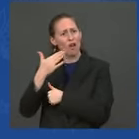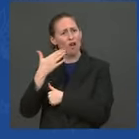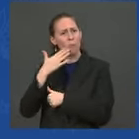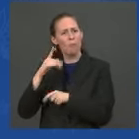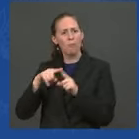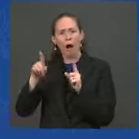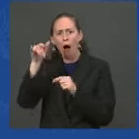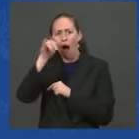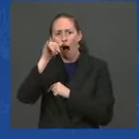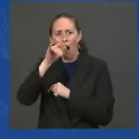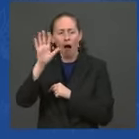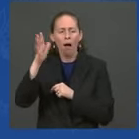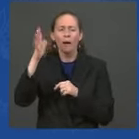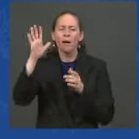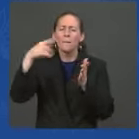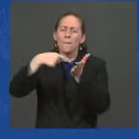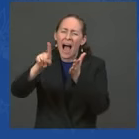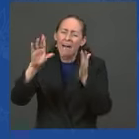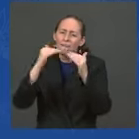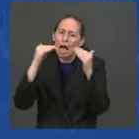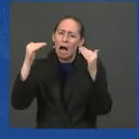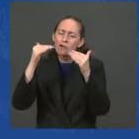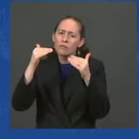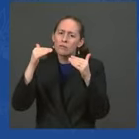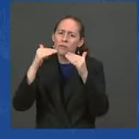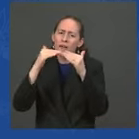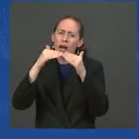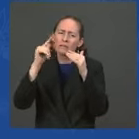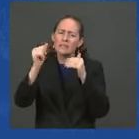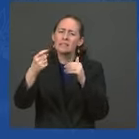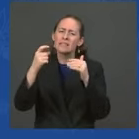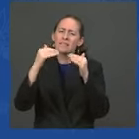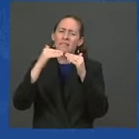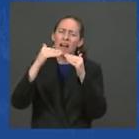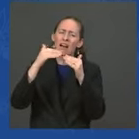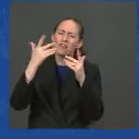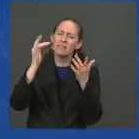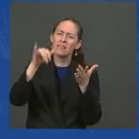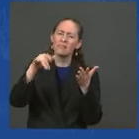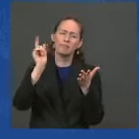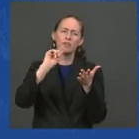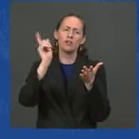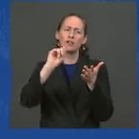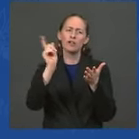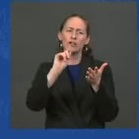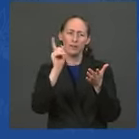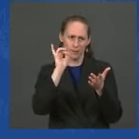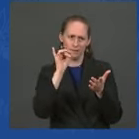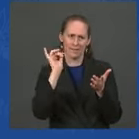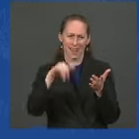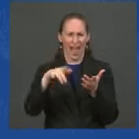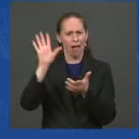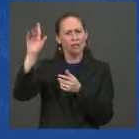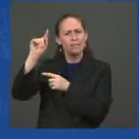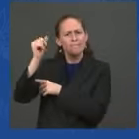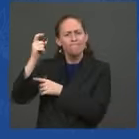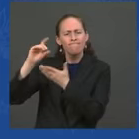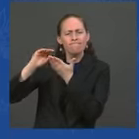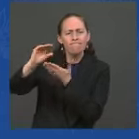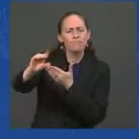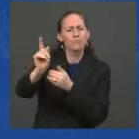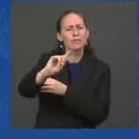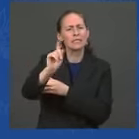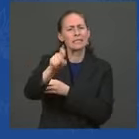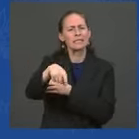your fair share. Just pay a decent portion of what we lay out in this piece